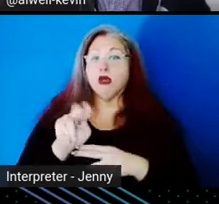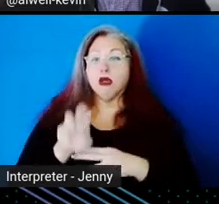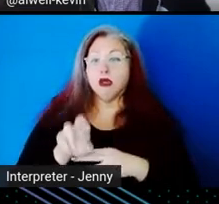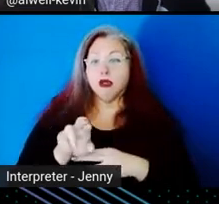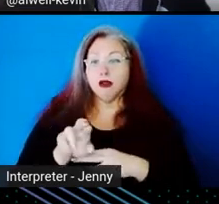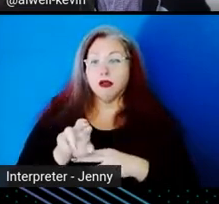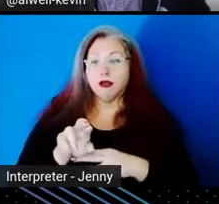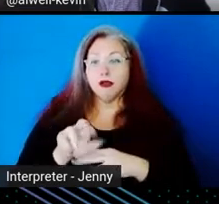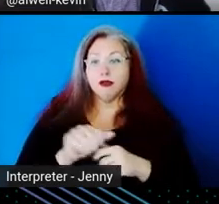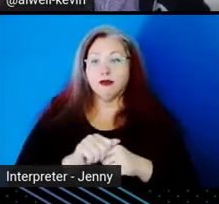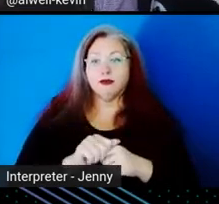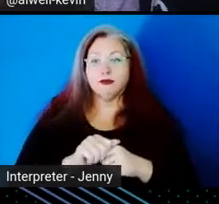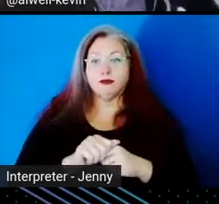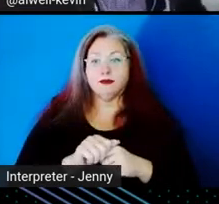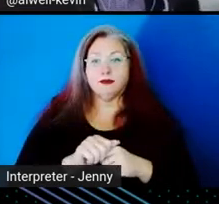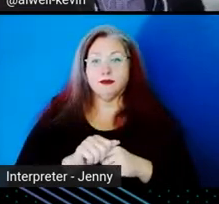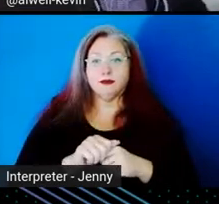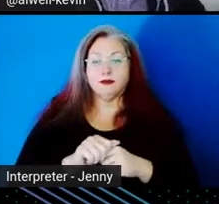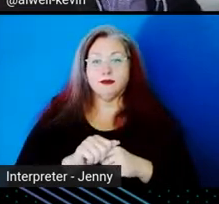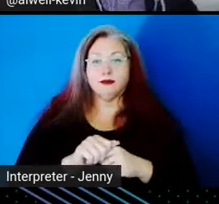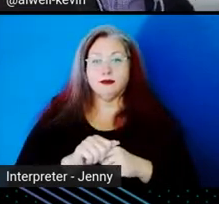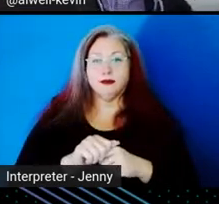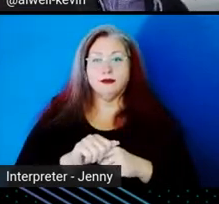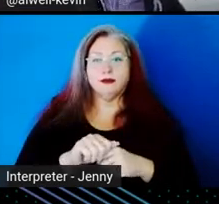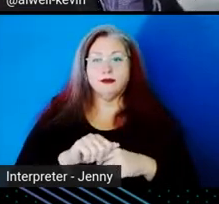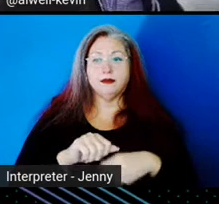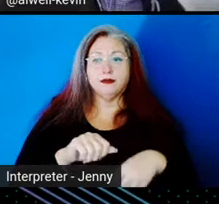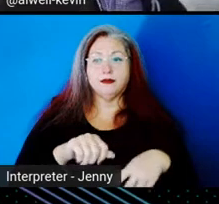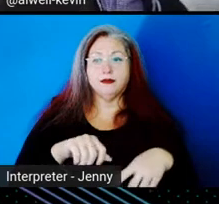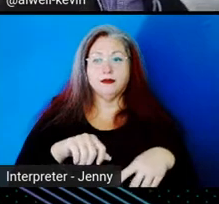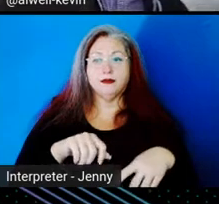over. Running the job vault test.